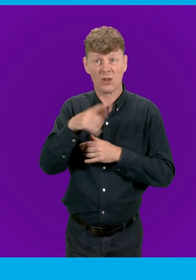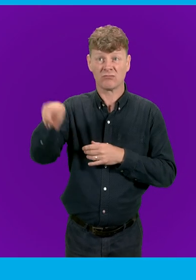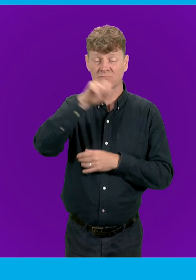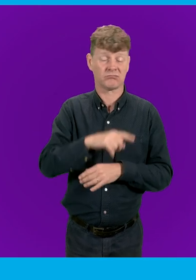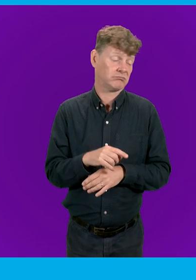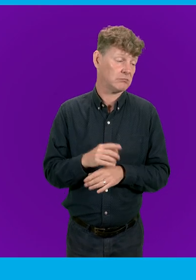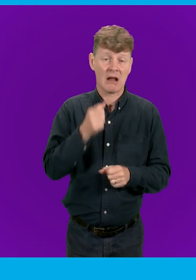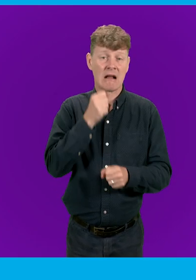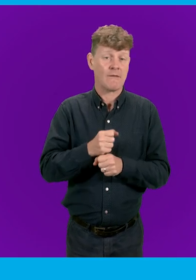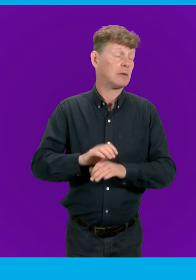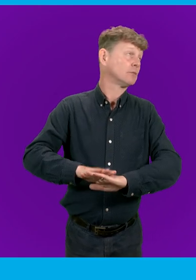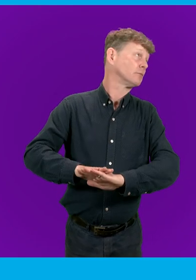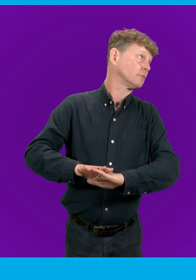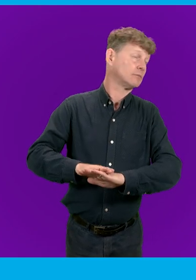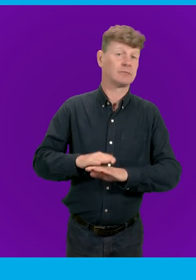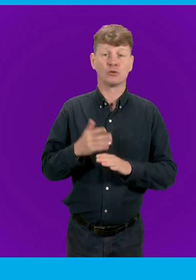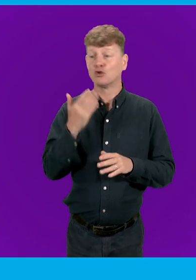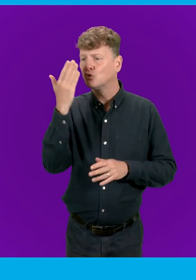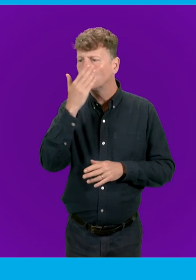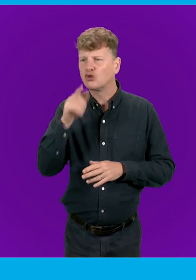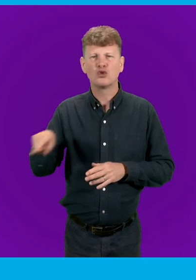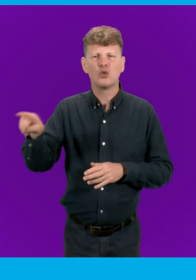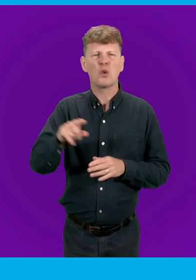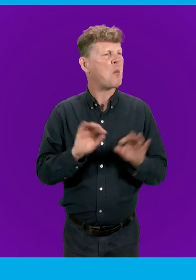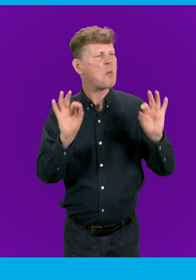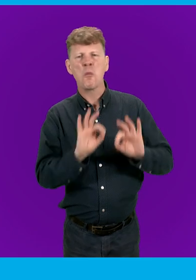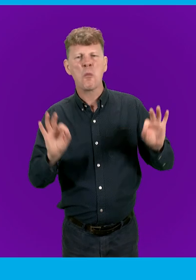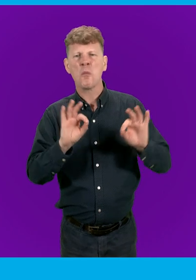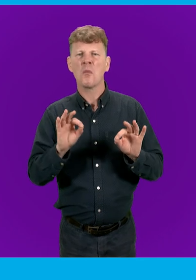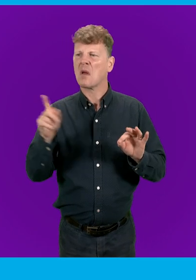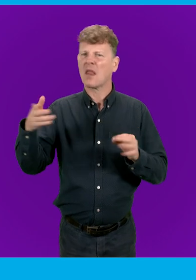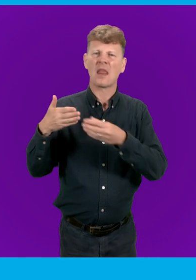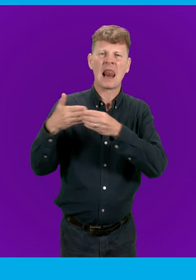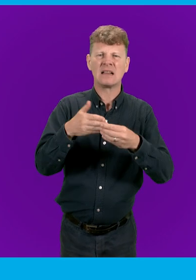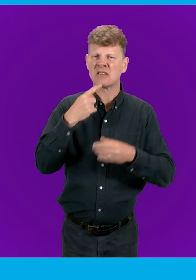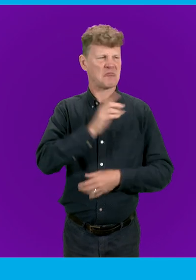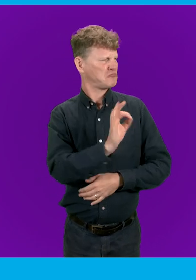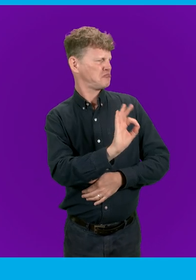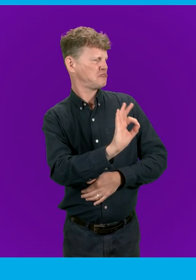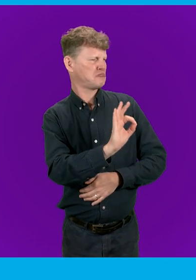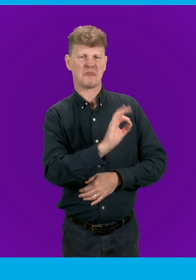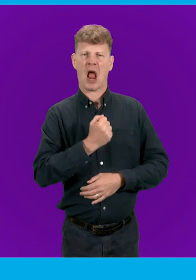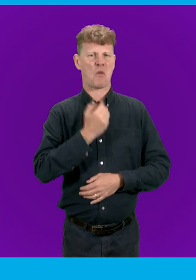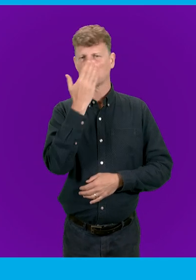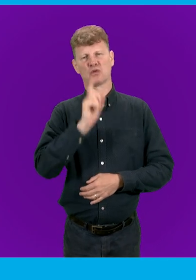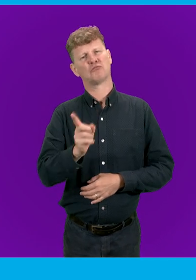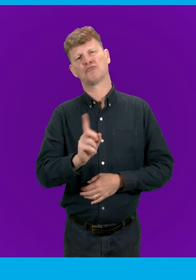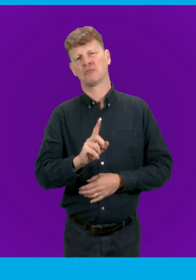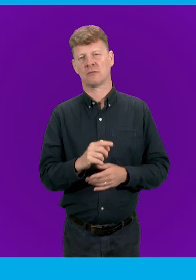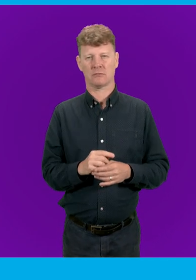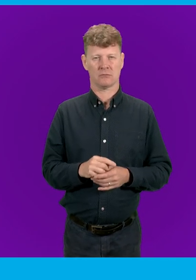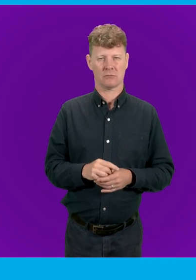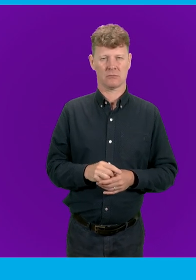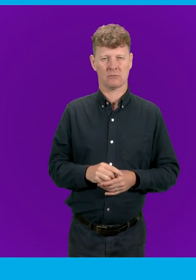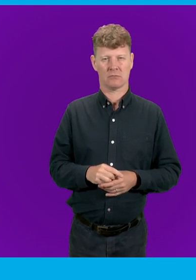interested. A lot of school leads said, this doesn't happen in our school. And that what that campaign did